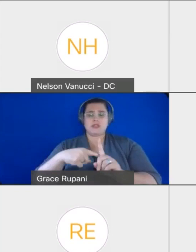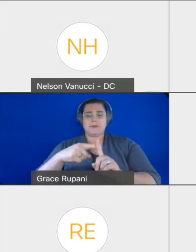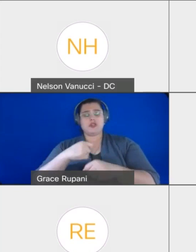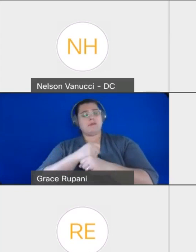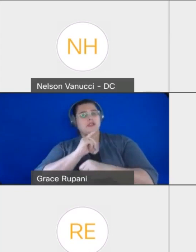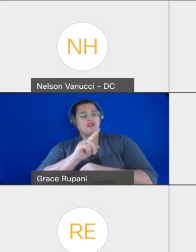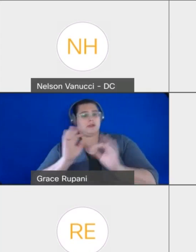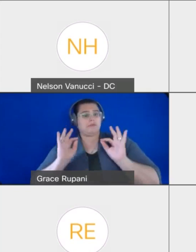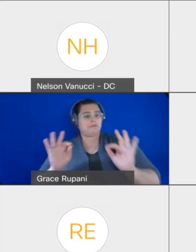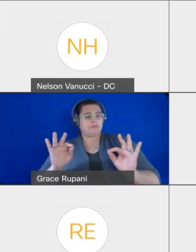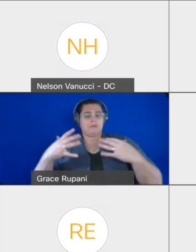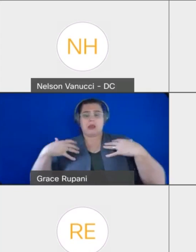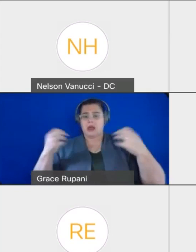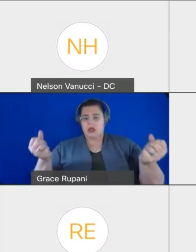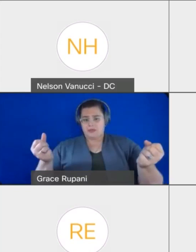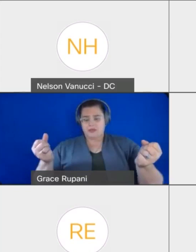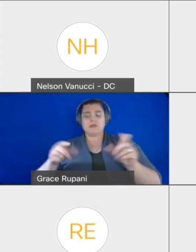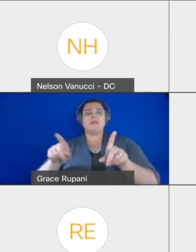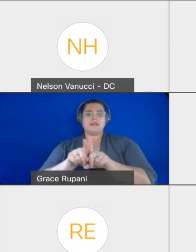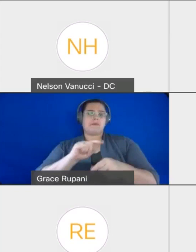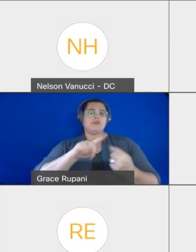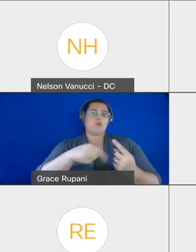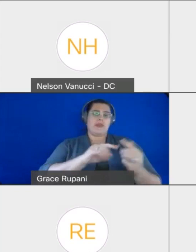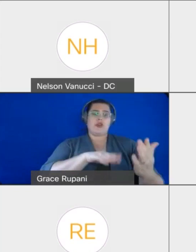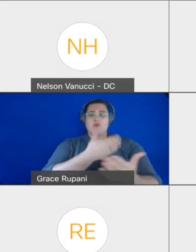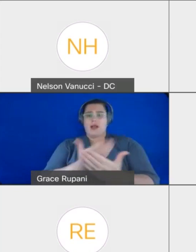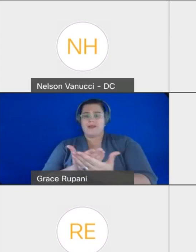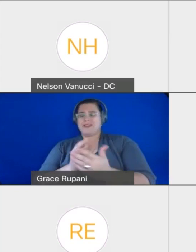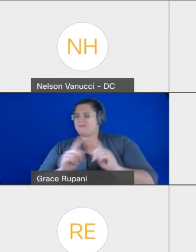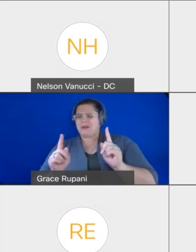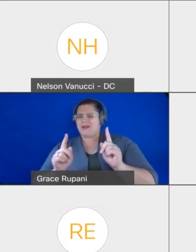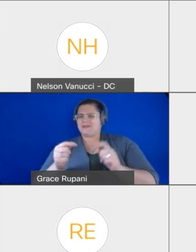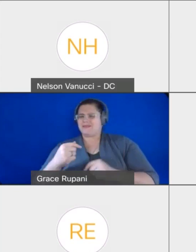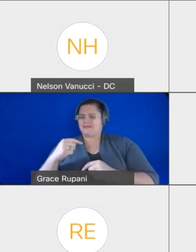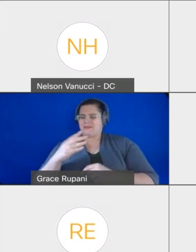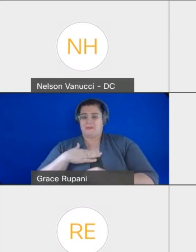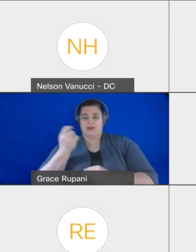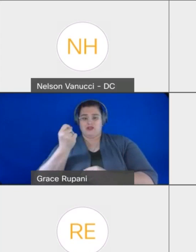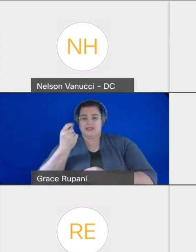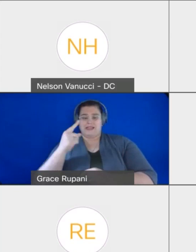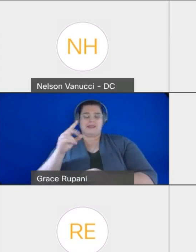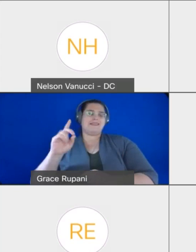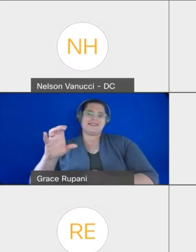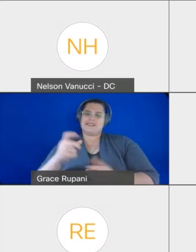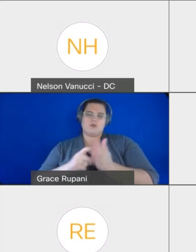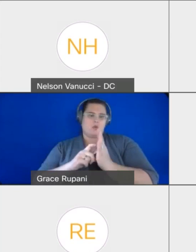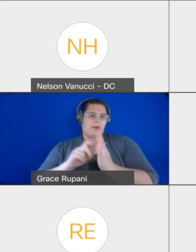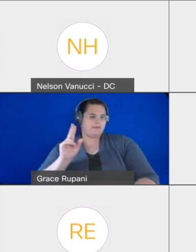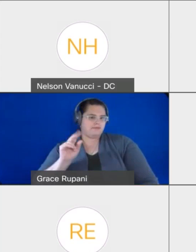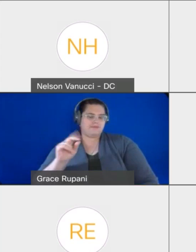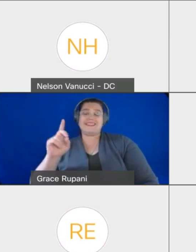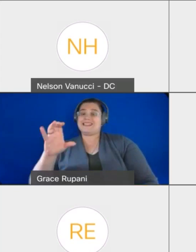know, that they're as healthy as when they got there. But that is not a DC Health requirement, and it's not a district requirement.